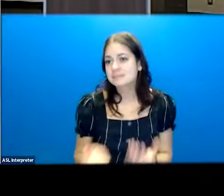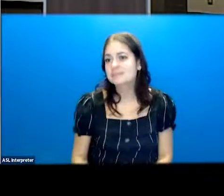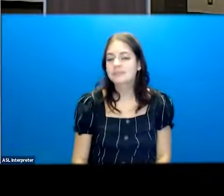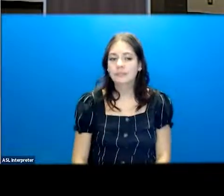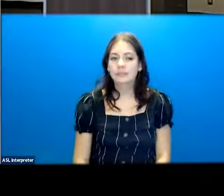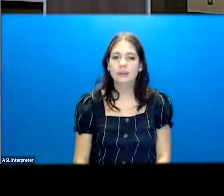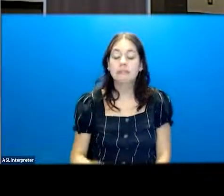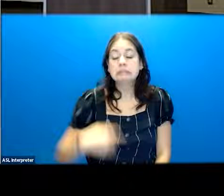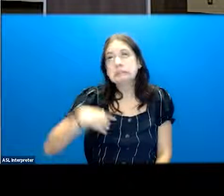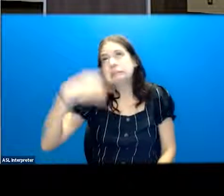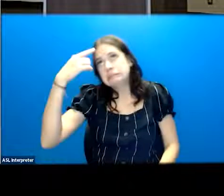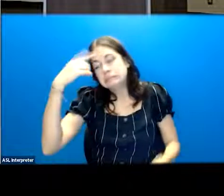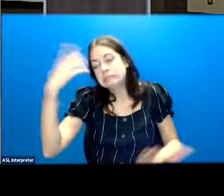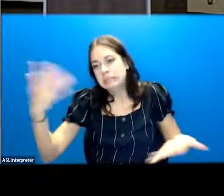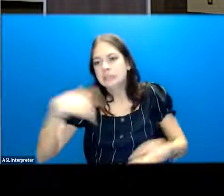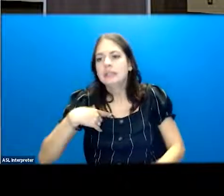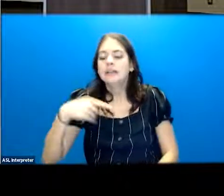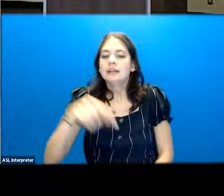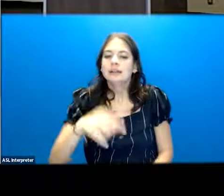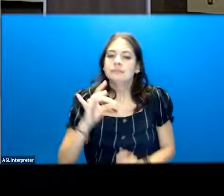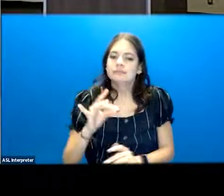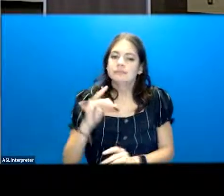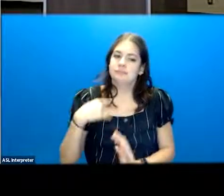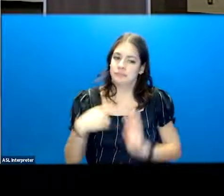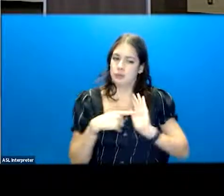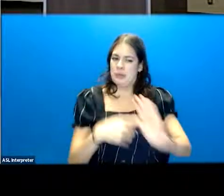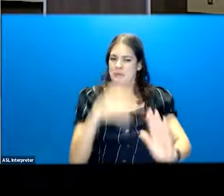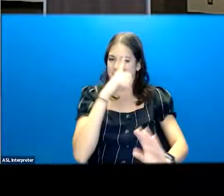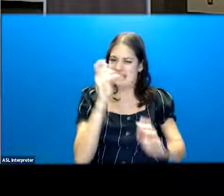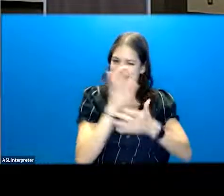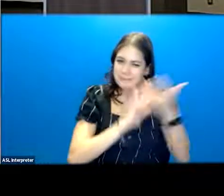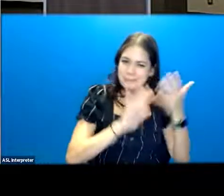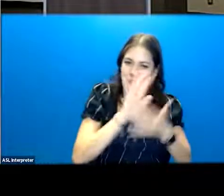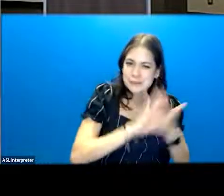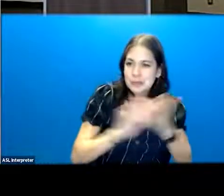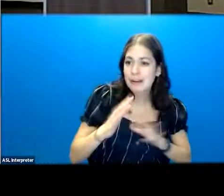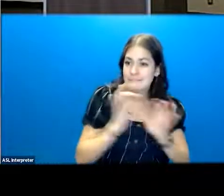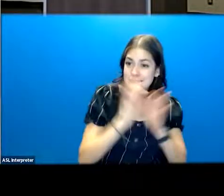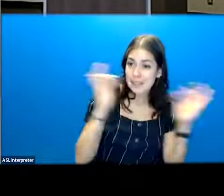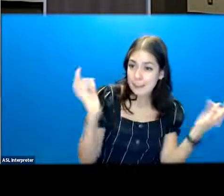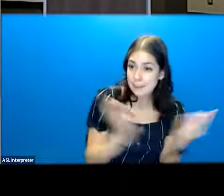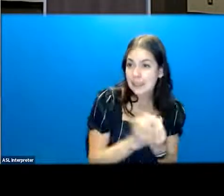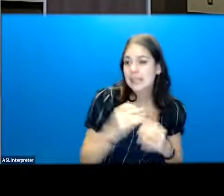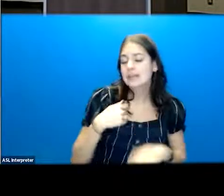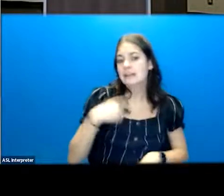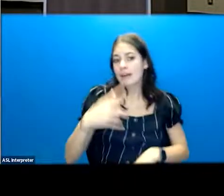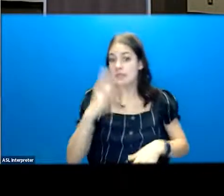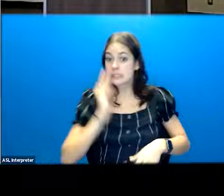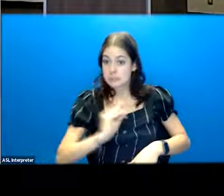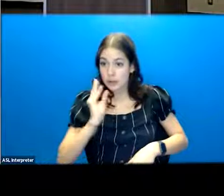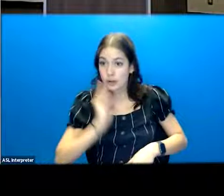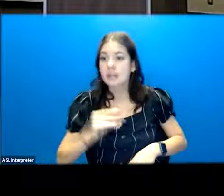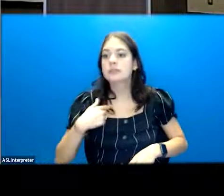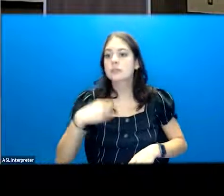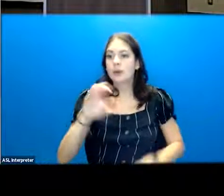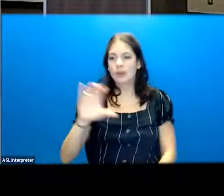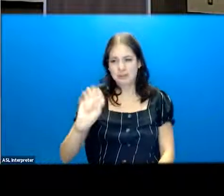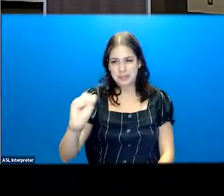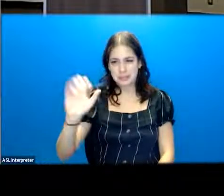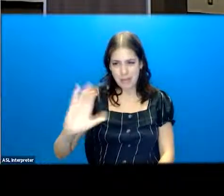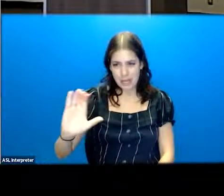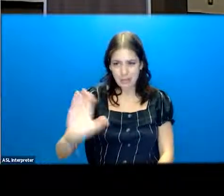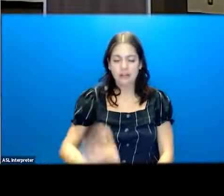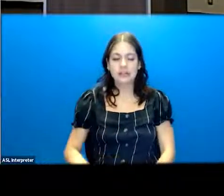And I think that this one kind of goes to show, because it's a mixture of family members that had experience with coordinated specialty